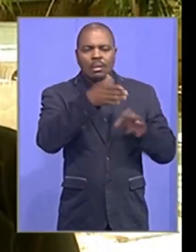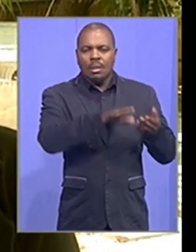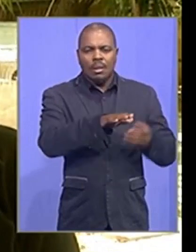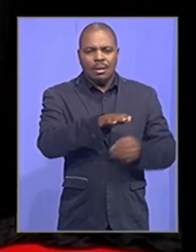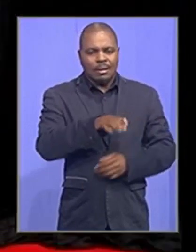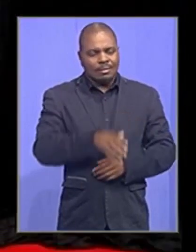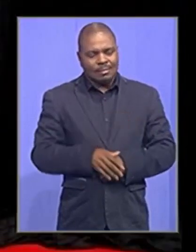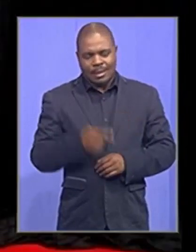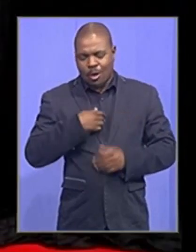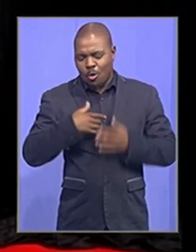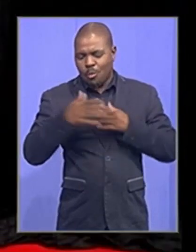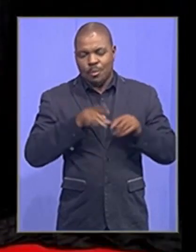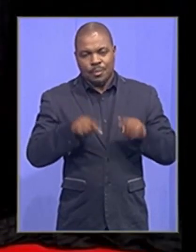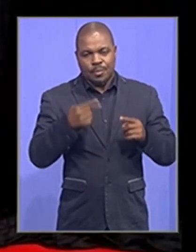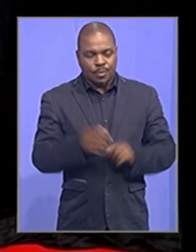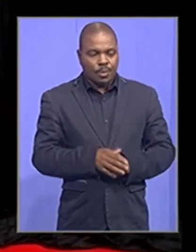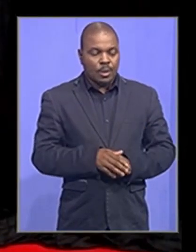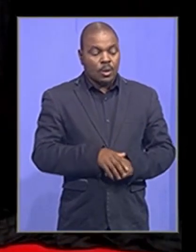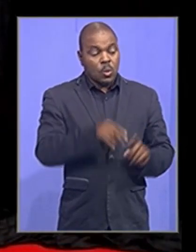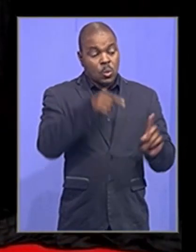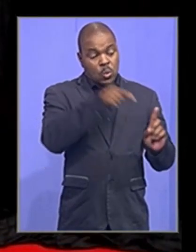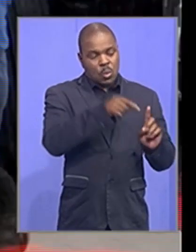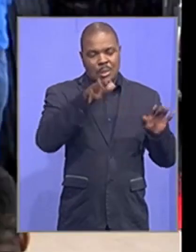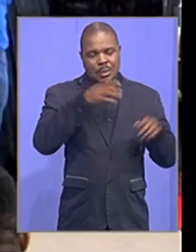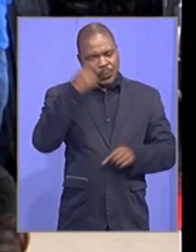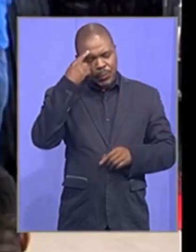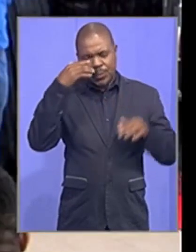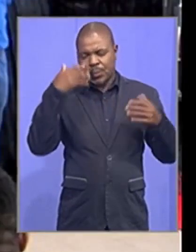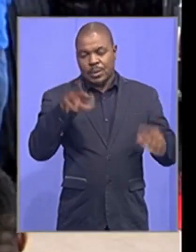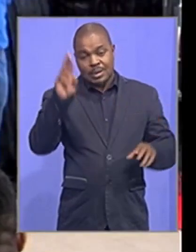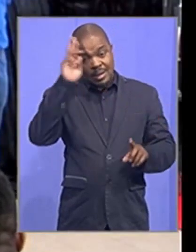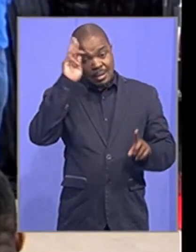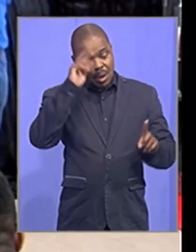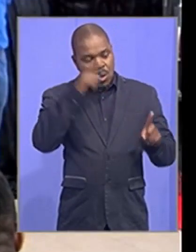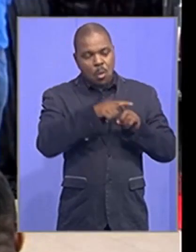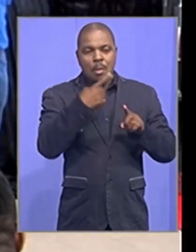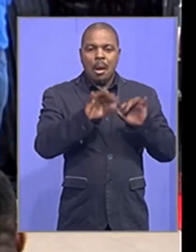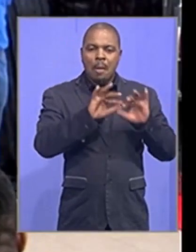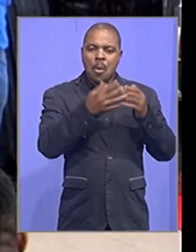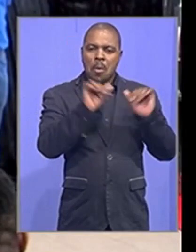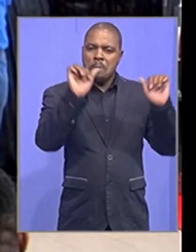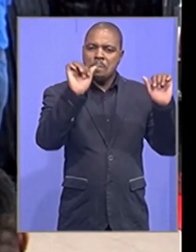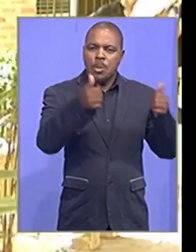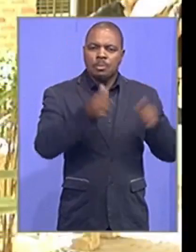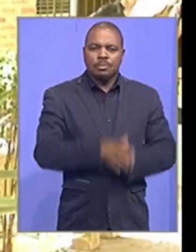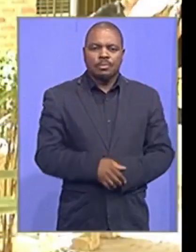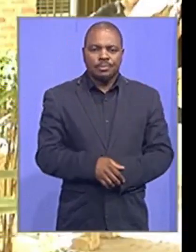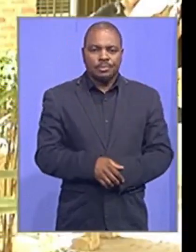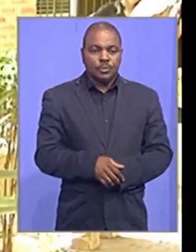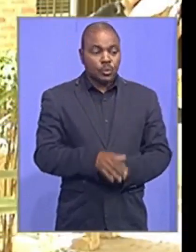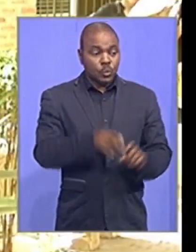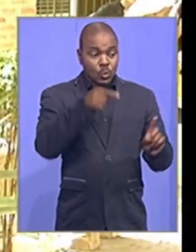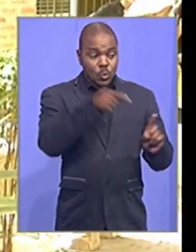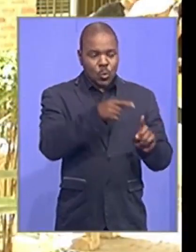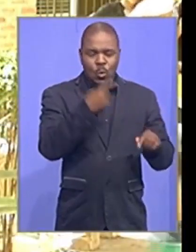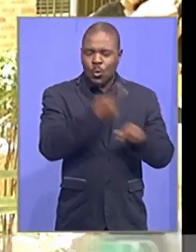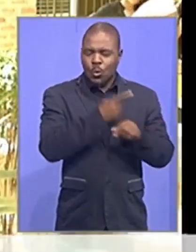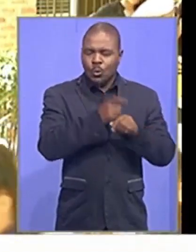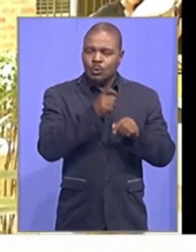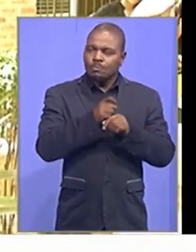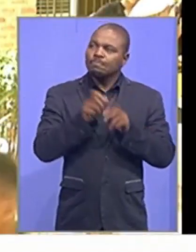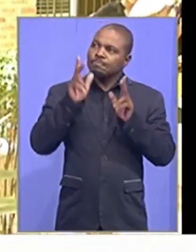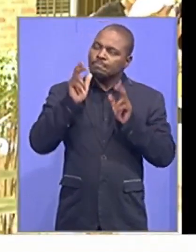cope. Mosime o boetse o hopolwa ka makgabane a hae papading ya bolo ya maoto. Ke bua ka moshimane le rona mamela ka nako tsohle.